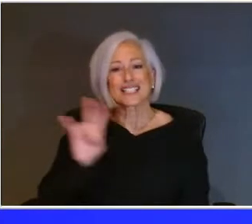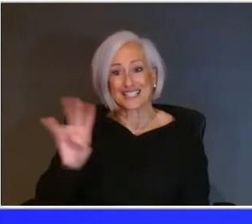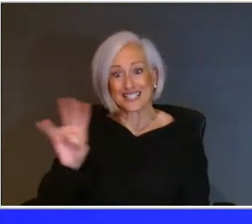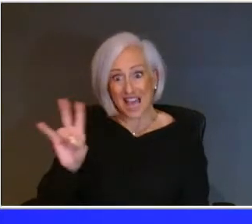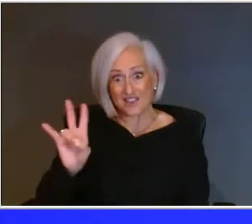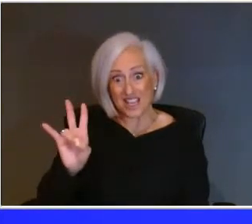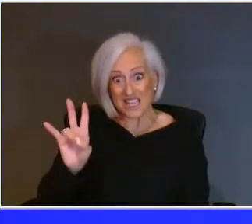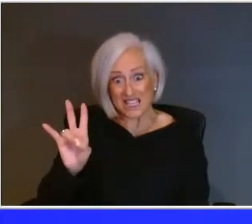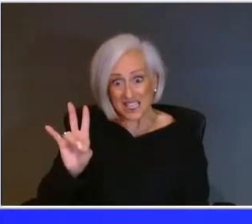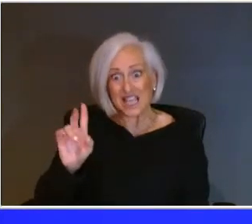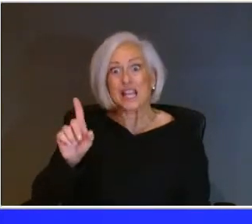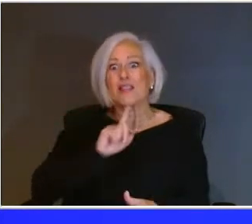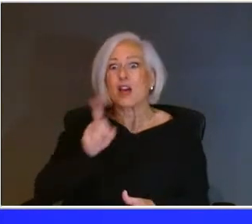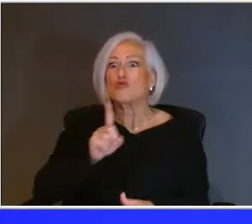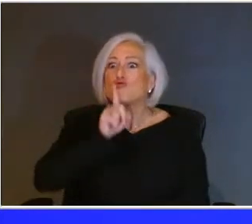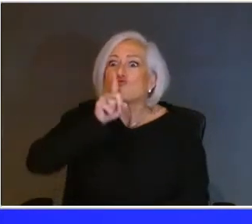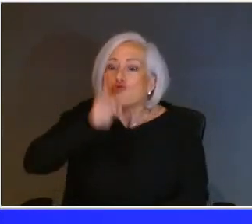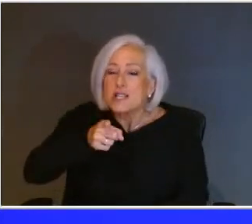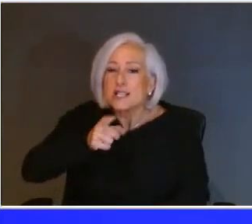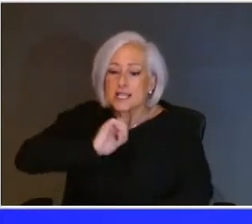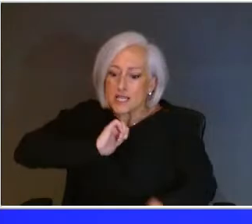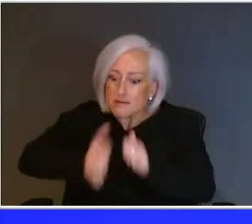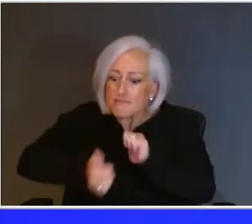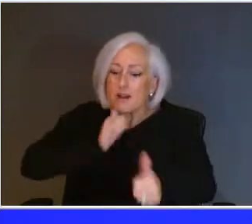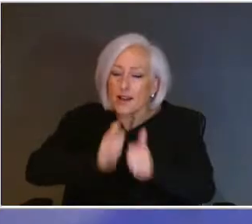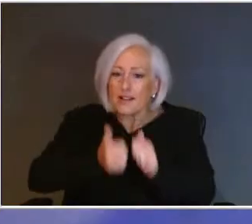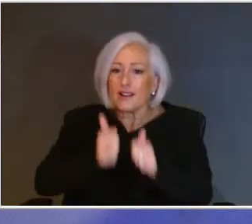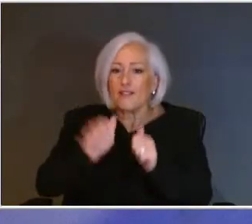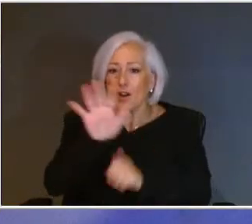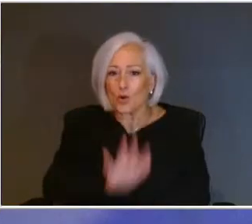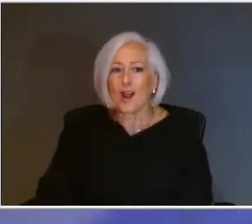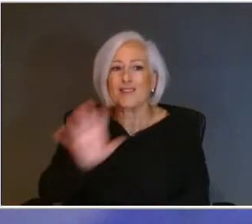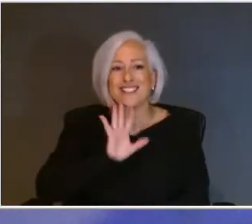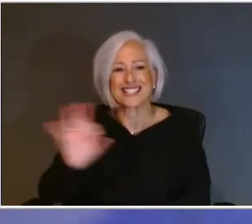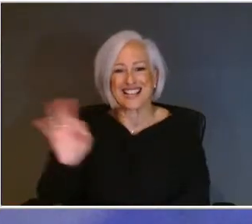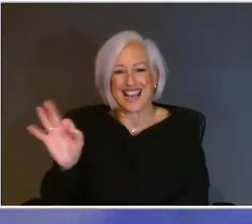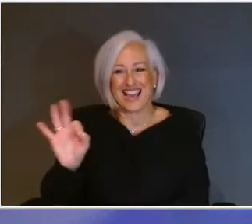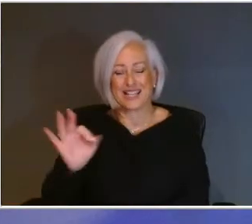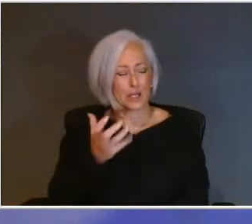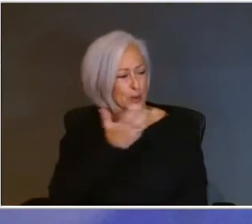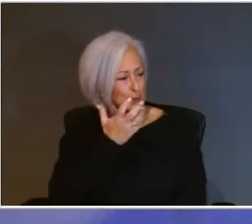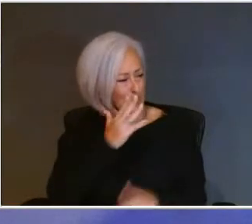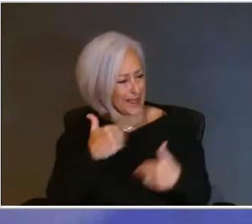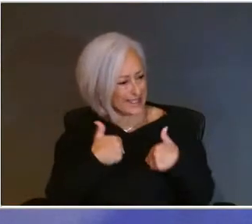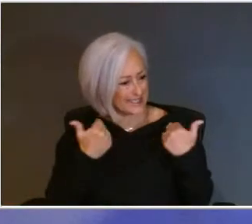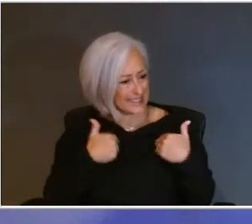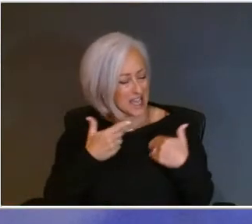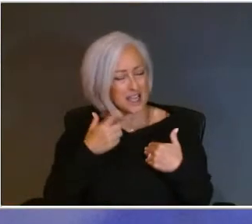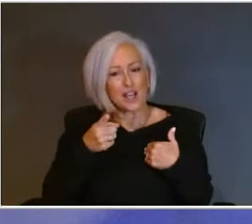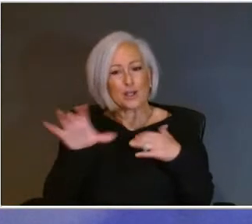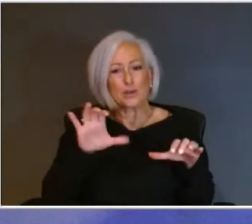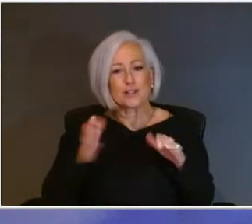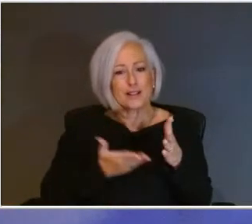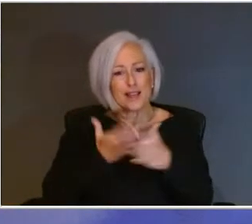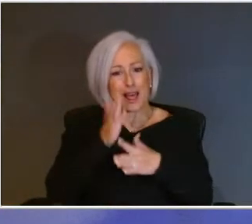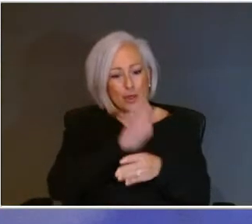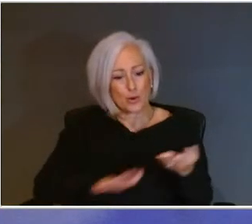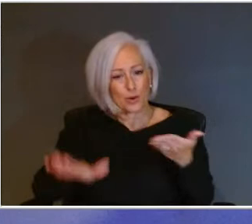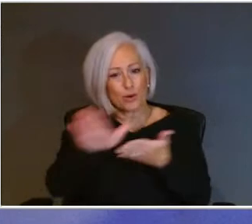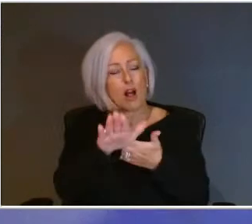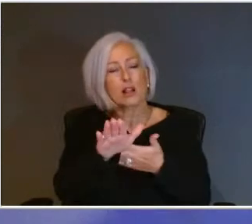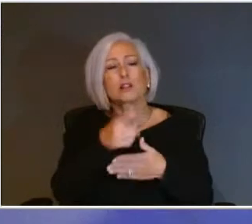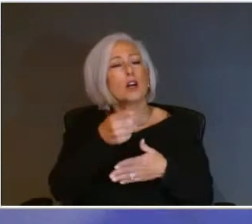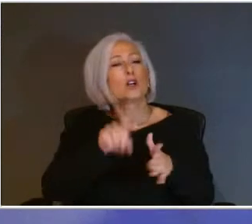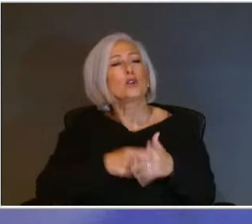highly competitive volleyball about 9 years old. That's young. Wow. And you've been doing it, you did all through college. So when did you start thinking